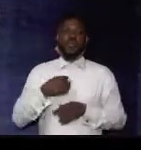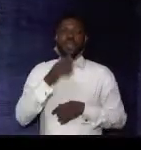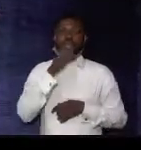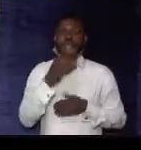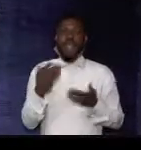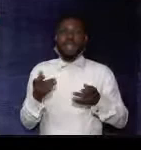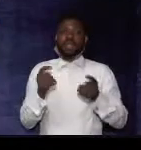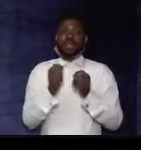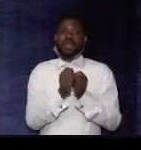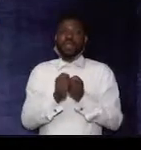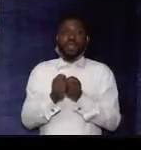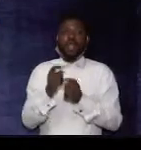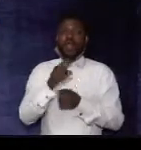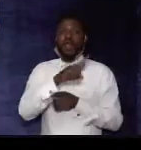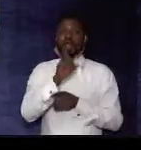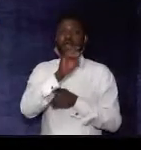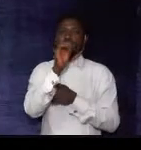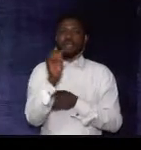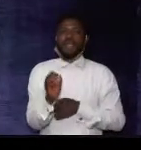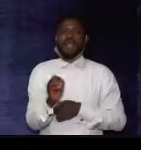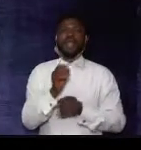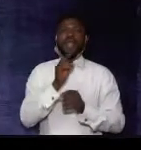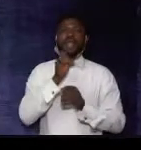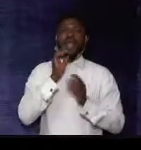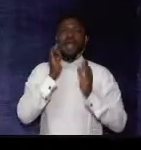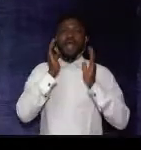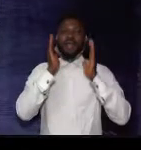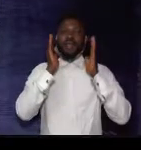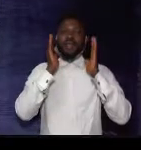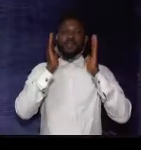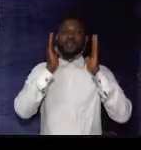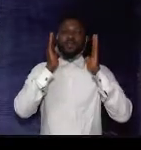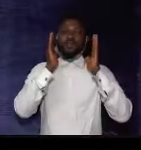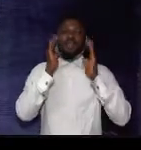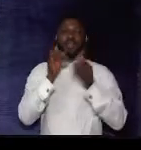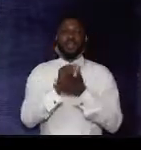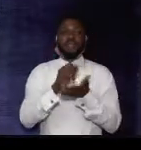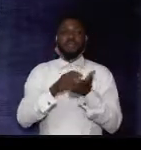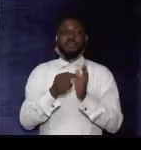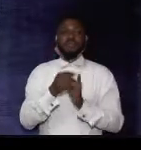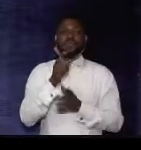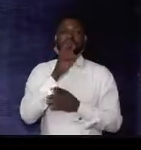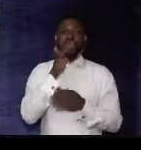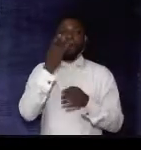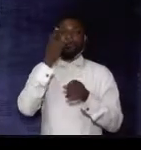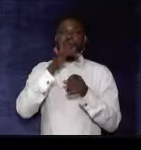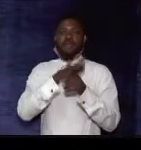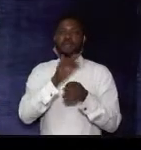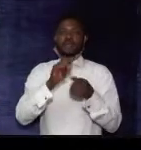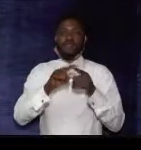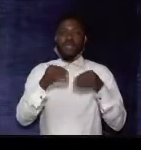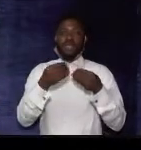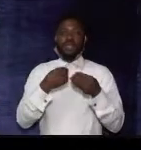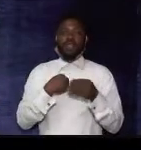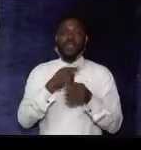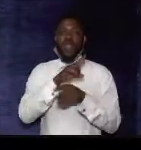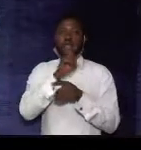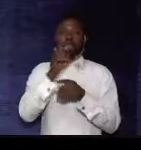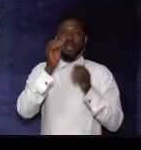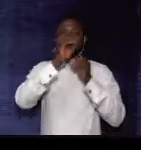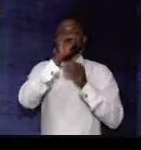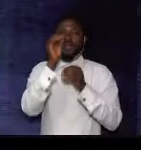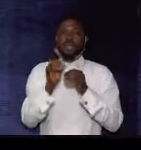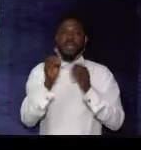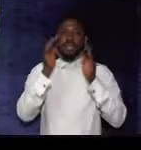also here. We are here together. 100% attention. That means you are promising to give